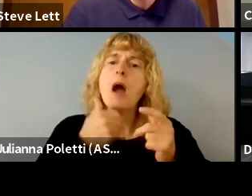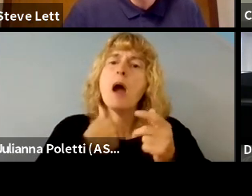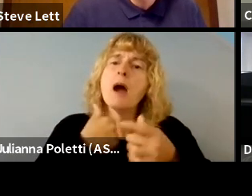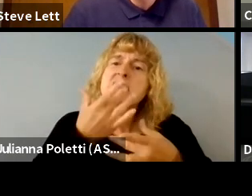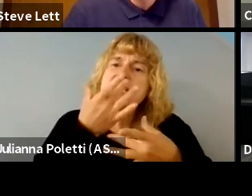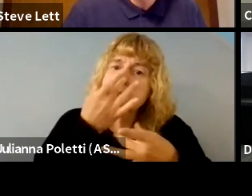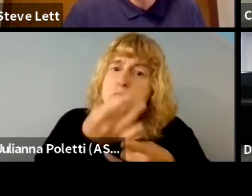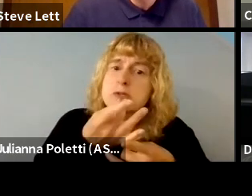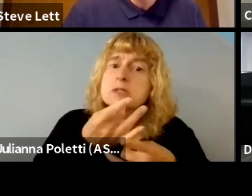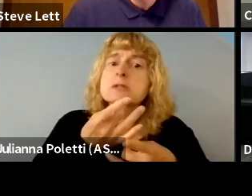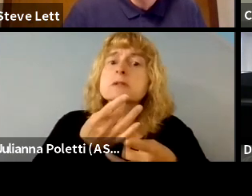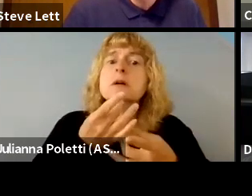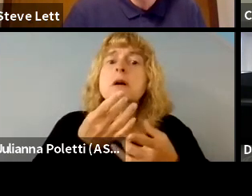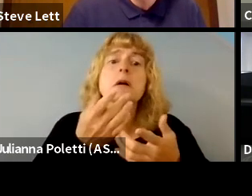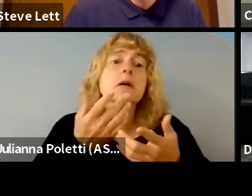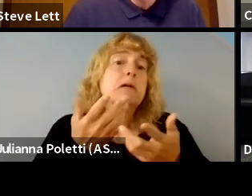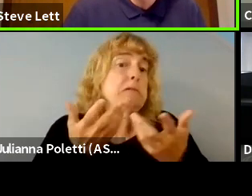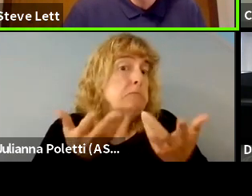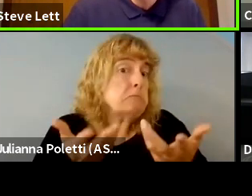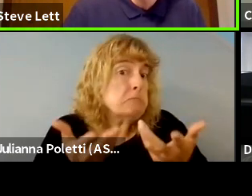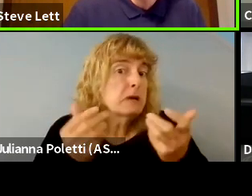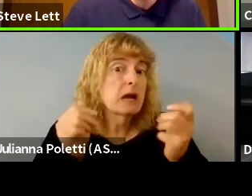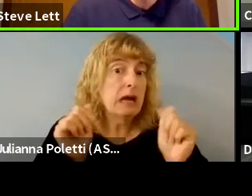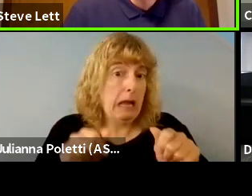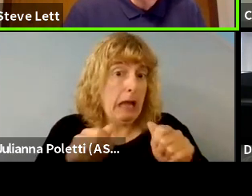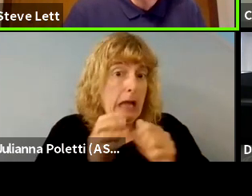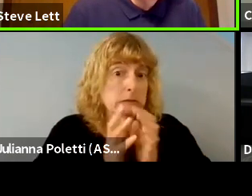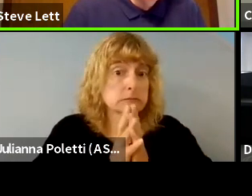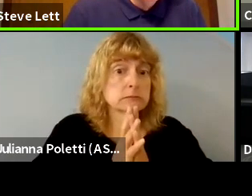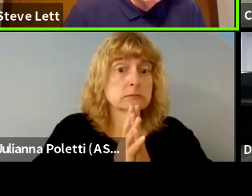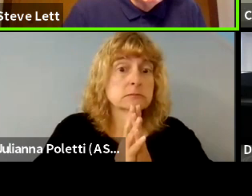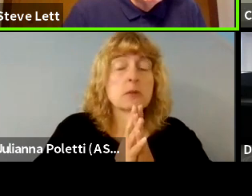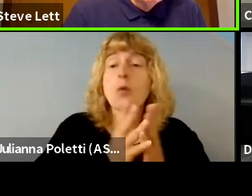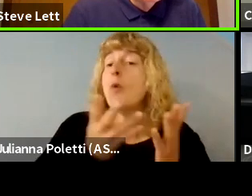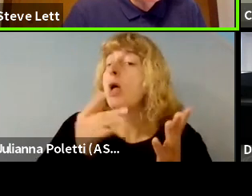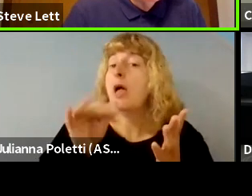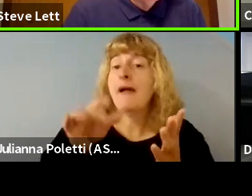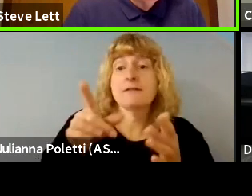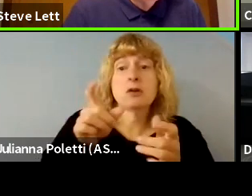see if there's a way for us to, If you do that, you do it as a committee of the whole.